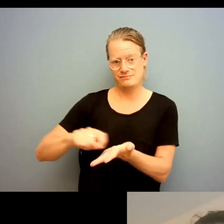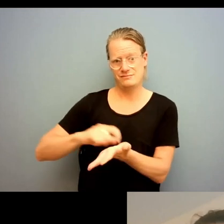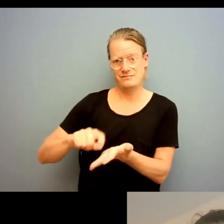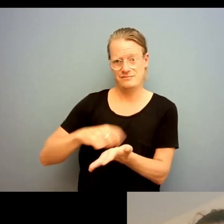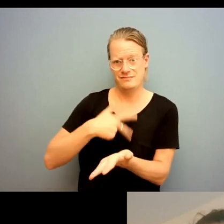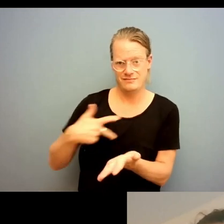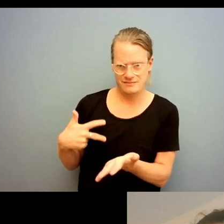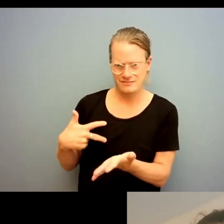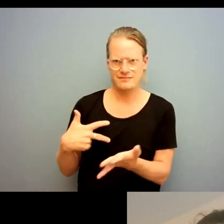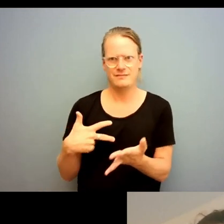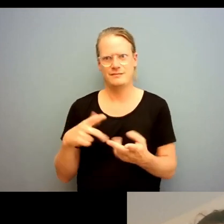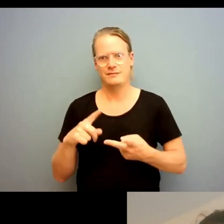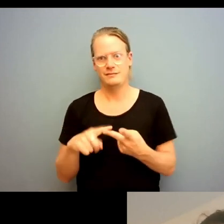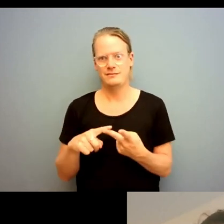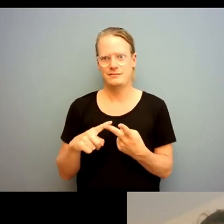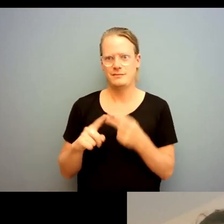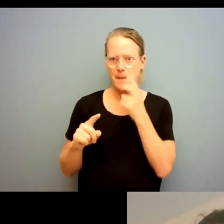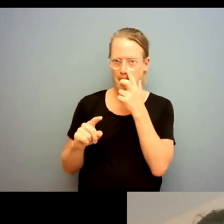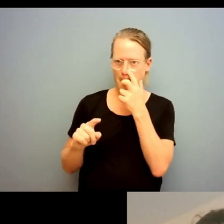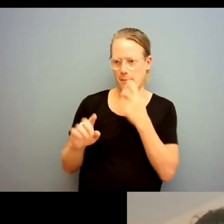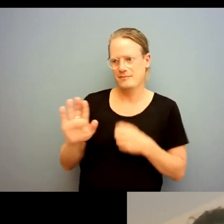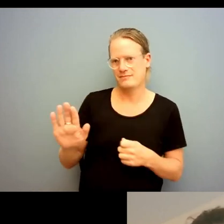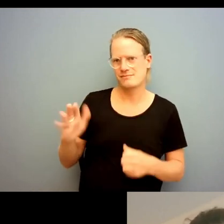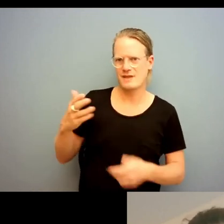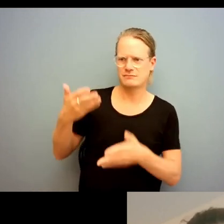say something about that?